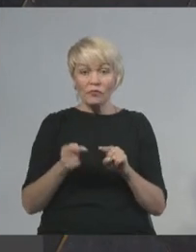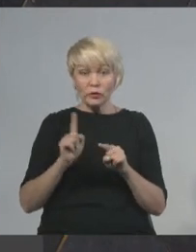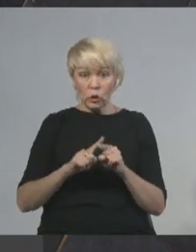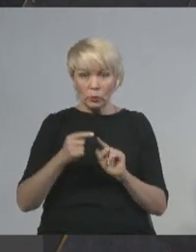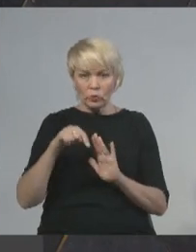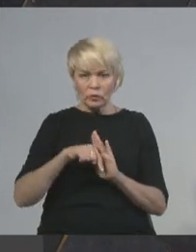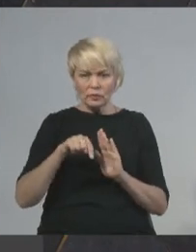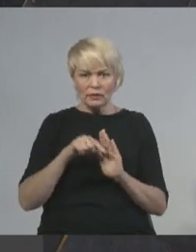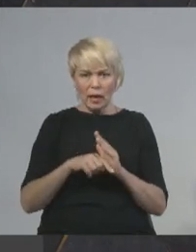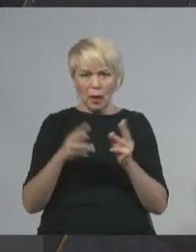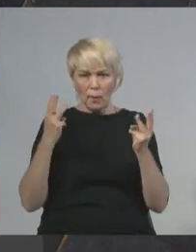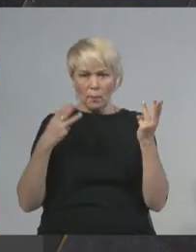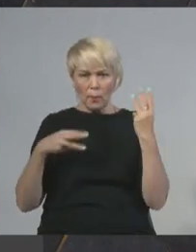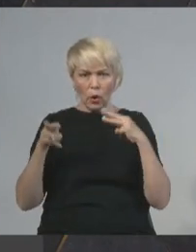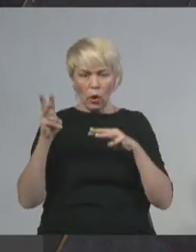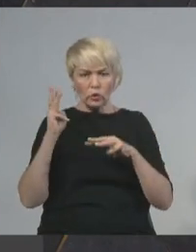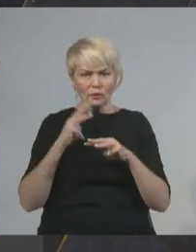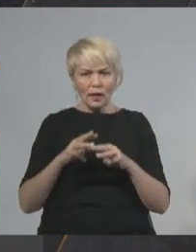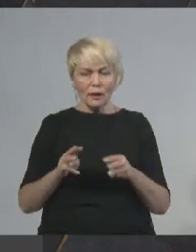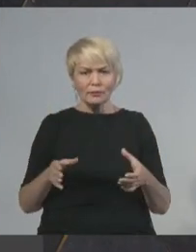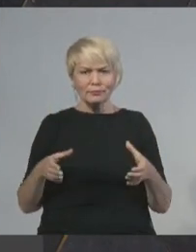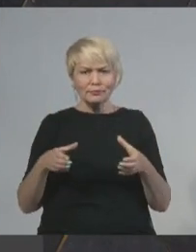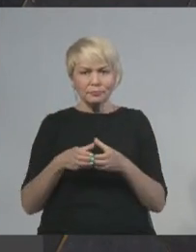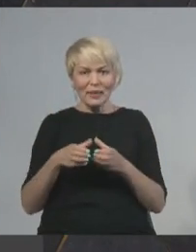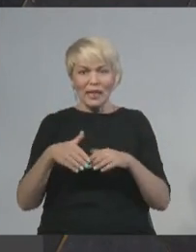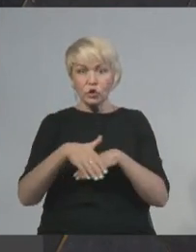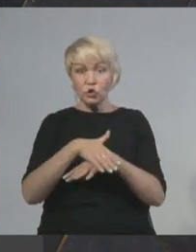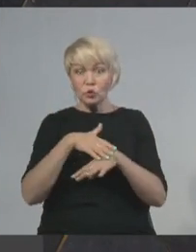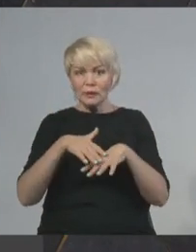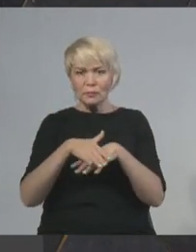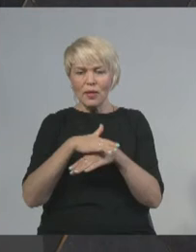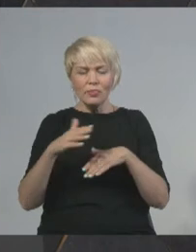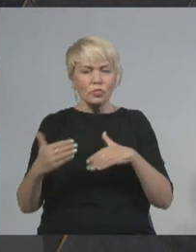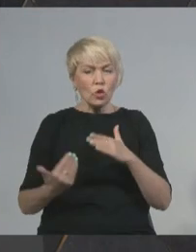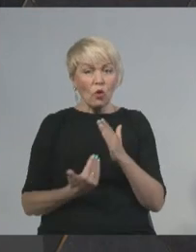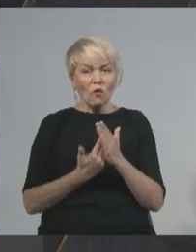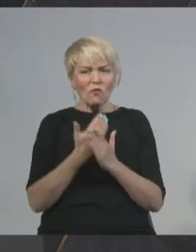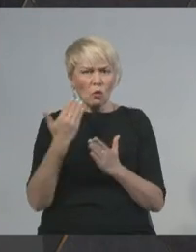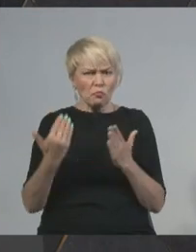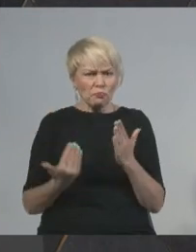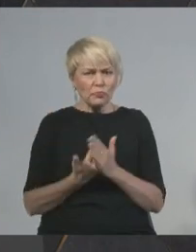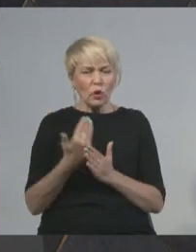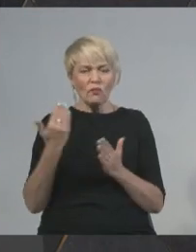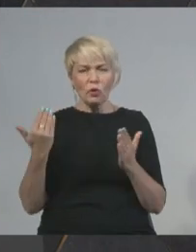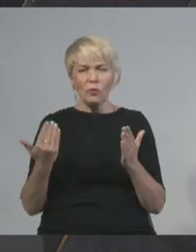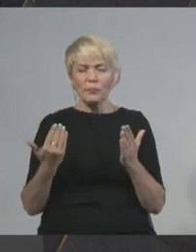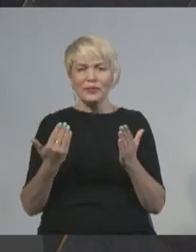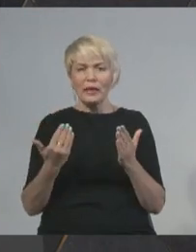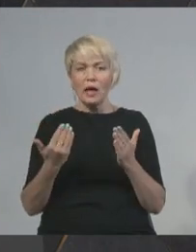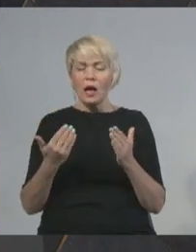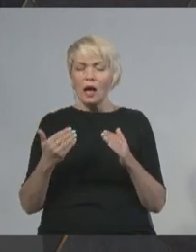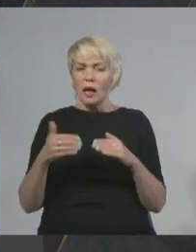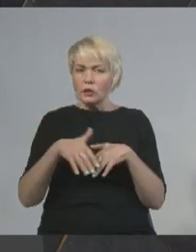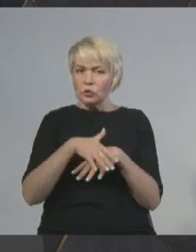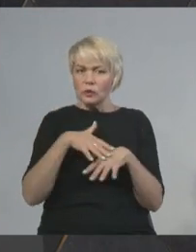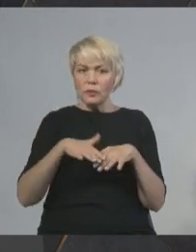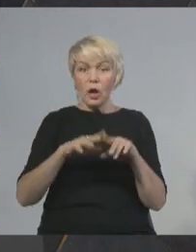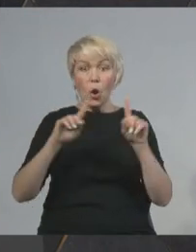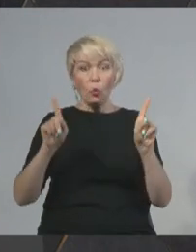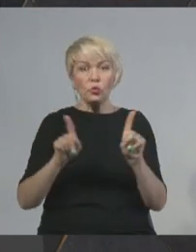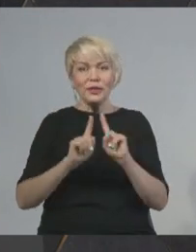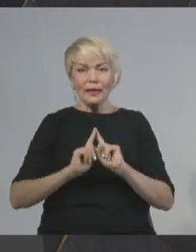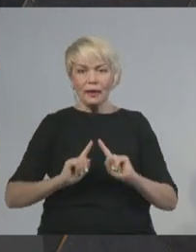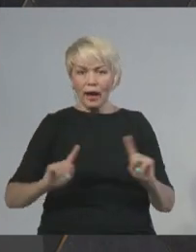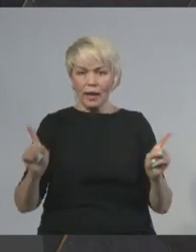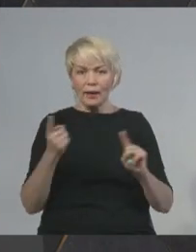suspin and the model of distribution of content of suspicion in this case i mean the digital news of spinner is